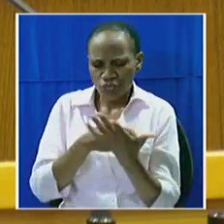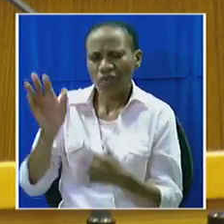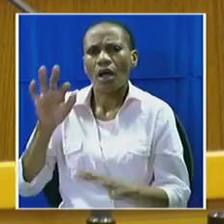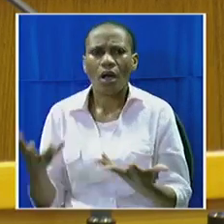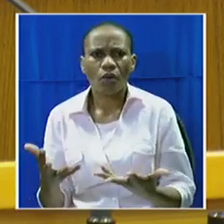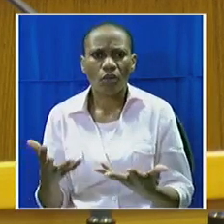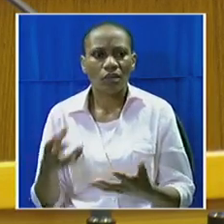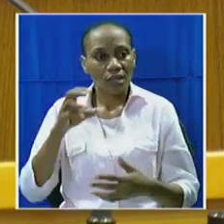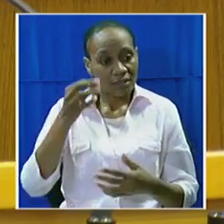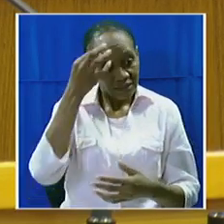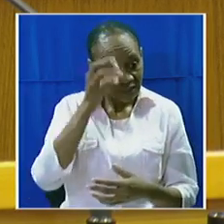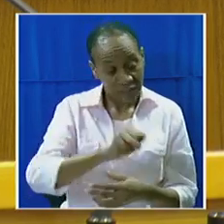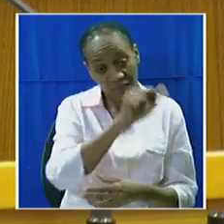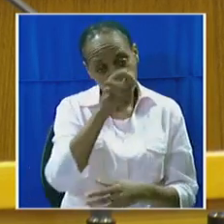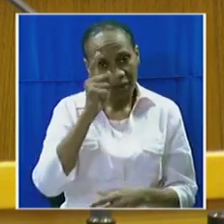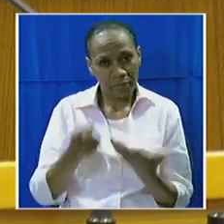state